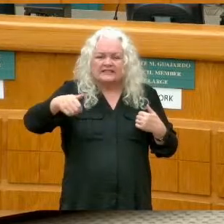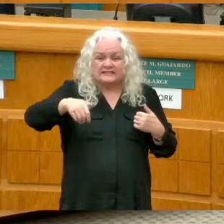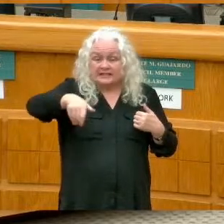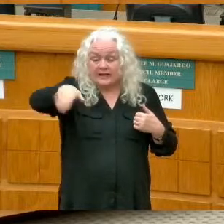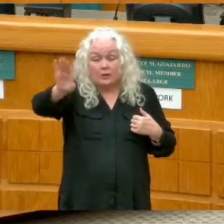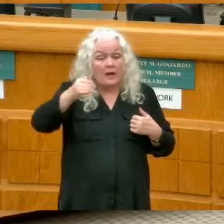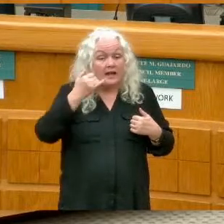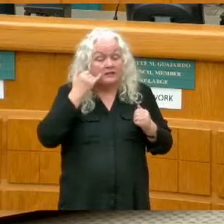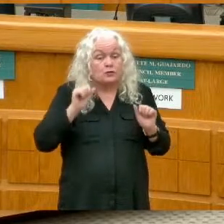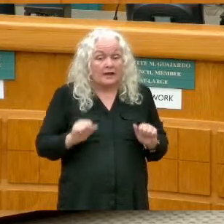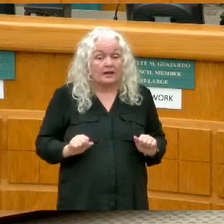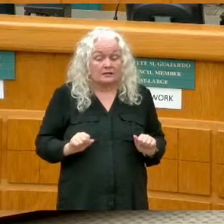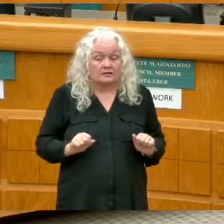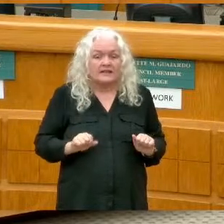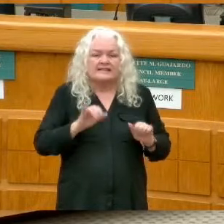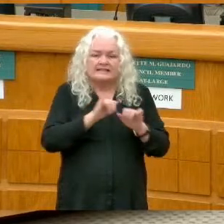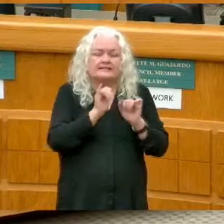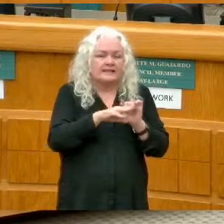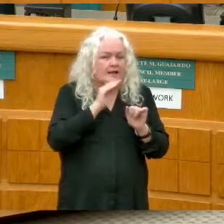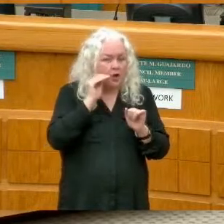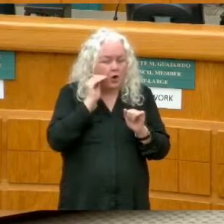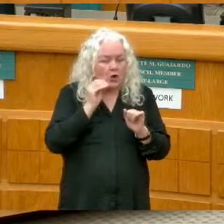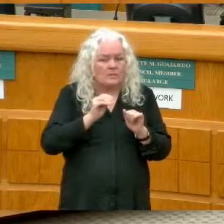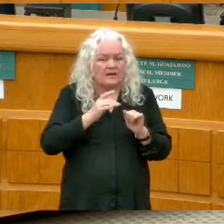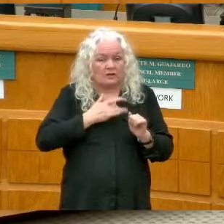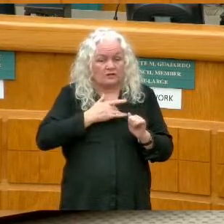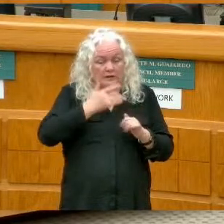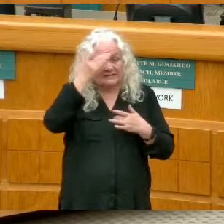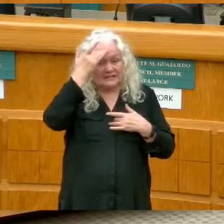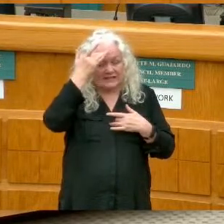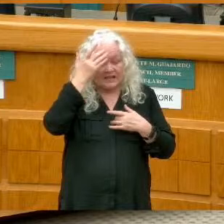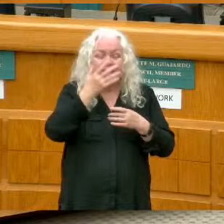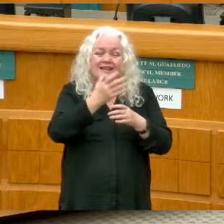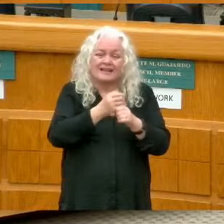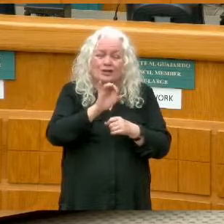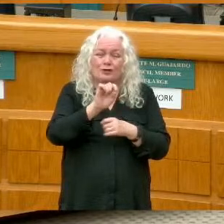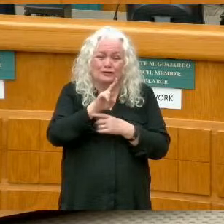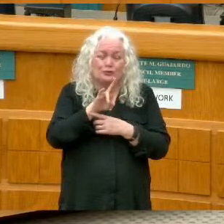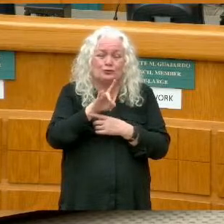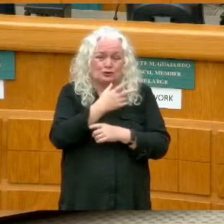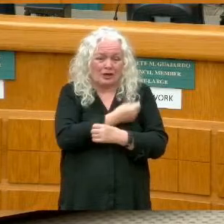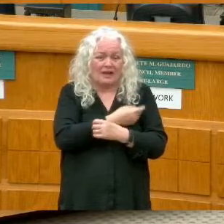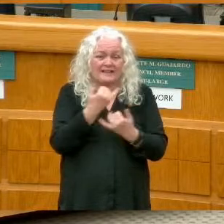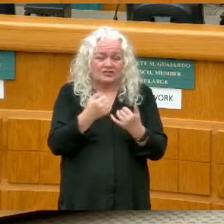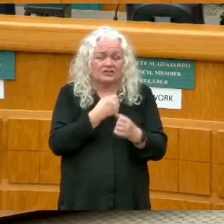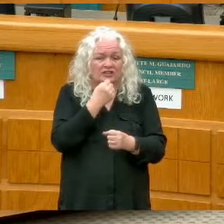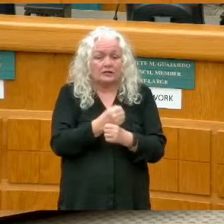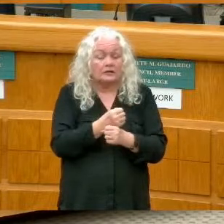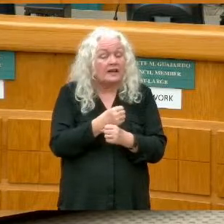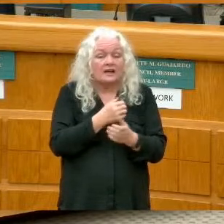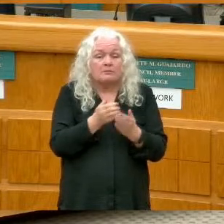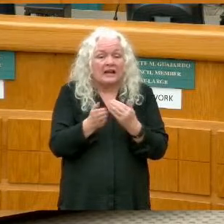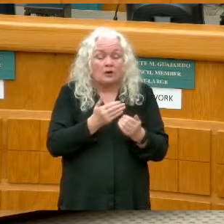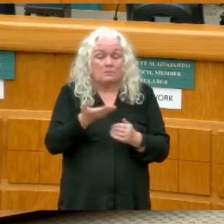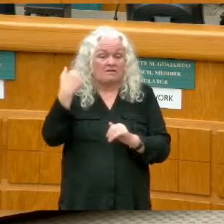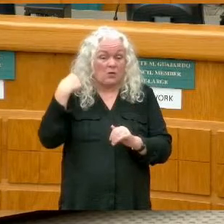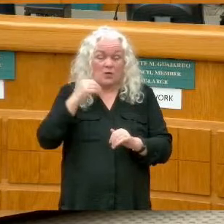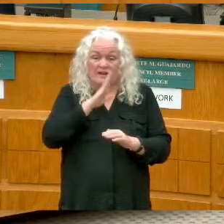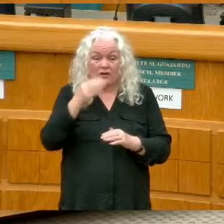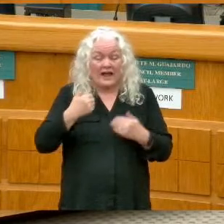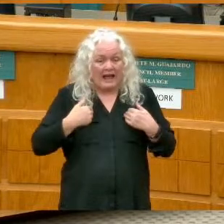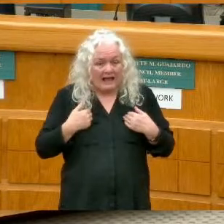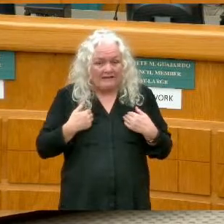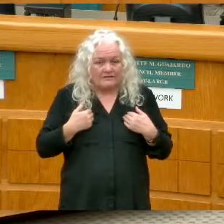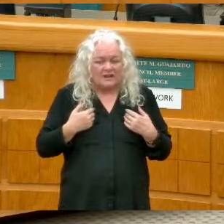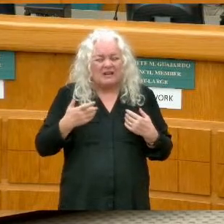if possible. Stay home if you're feeling sick. Get your flu shot this year, even if you've never gotten it in the past because it makes